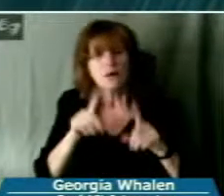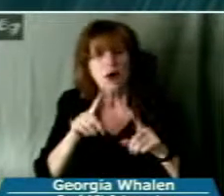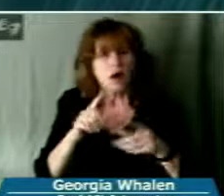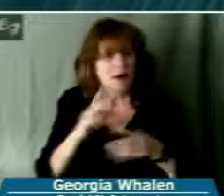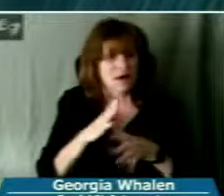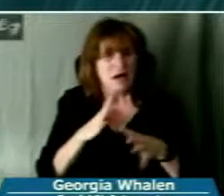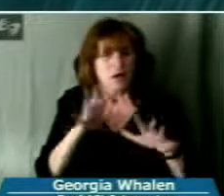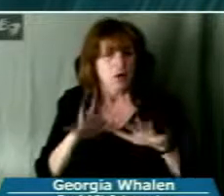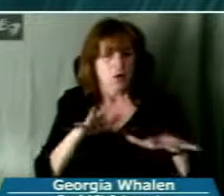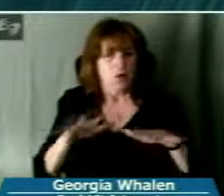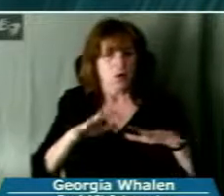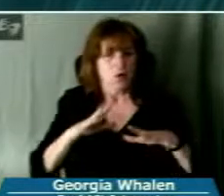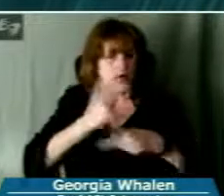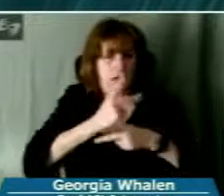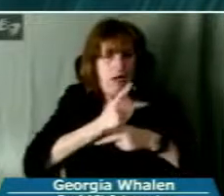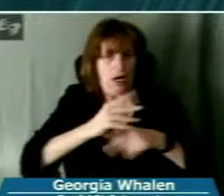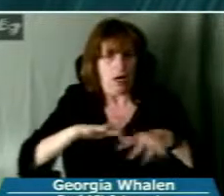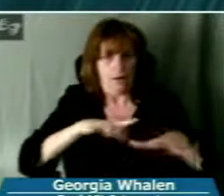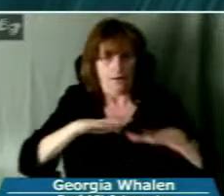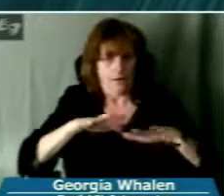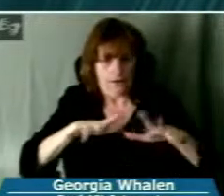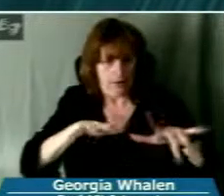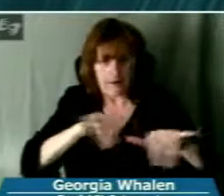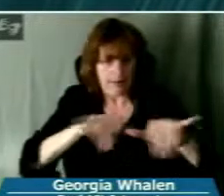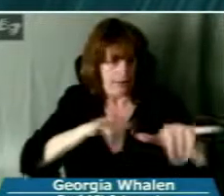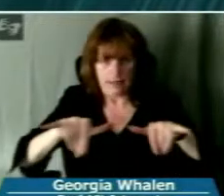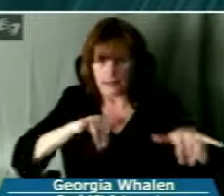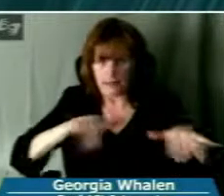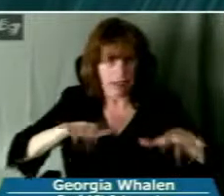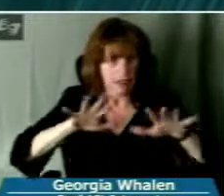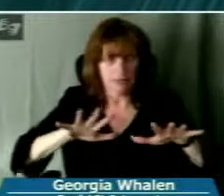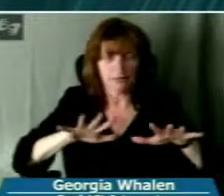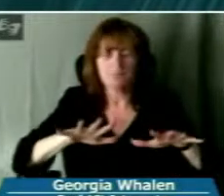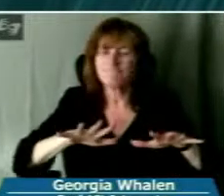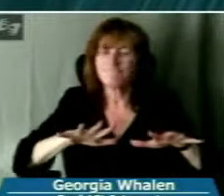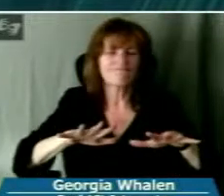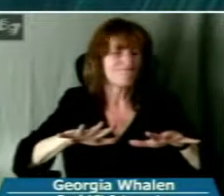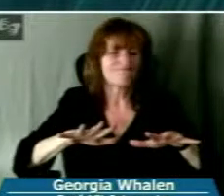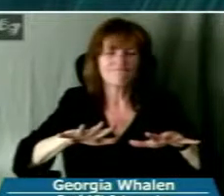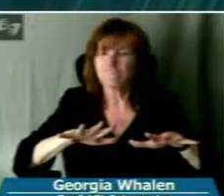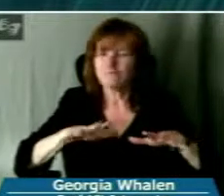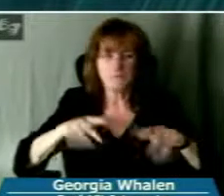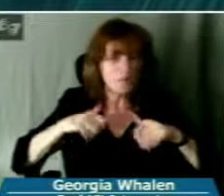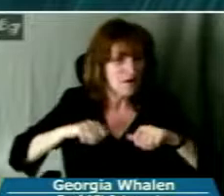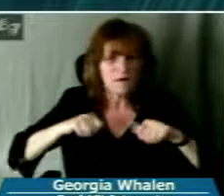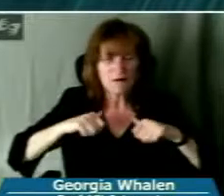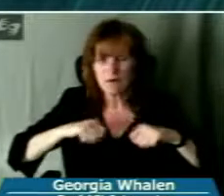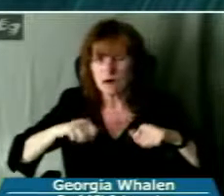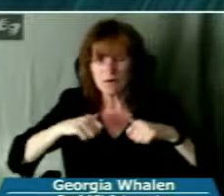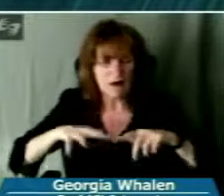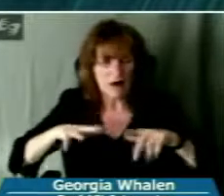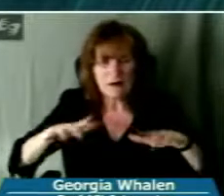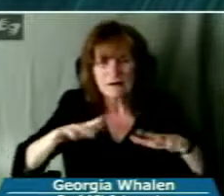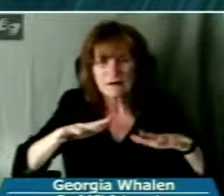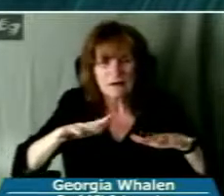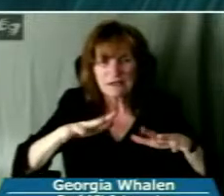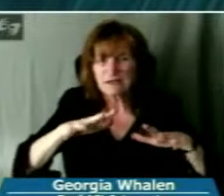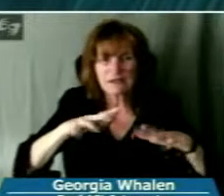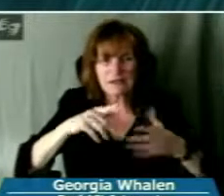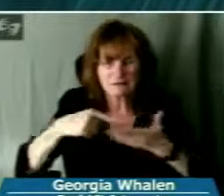home so people can stay in their home? And unfortunately, after a series of calls and a series of